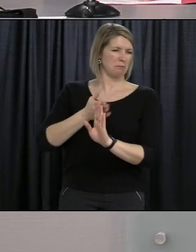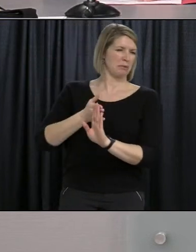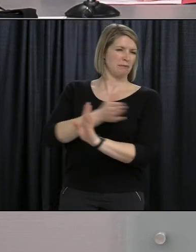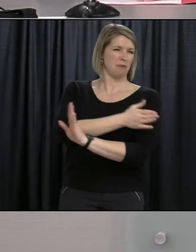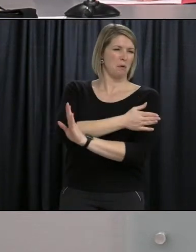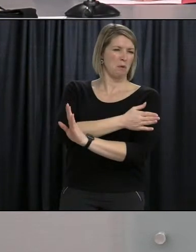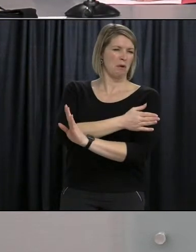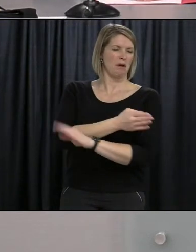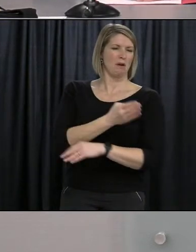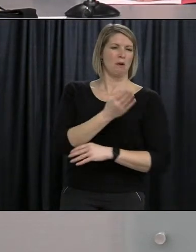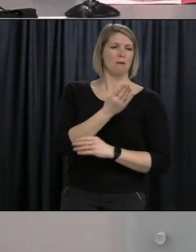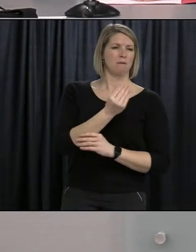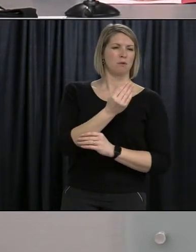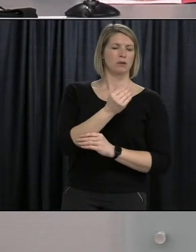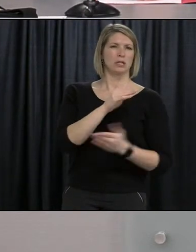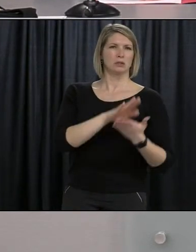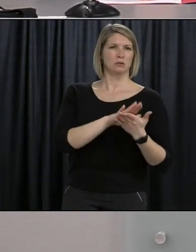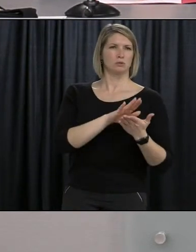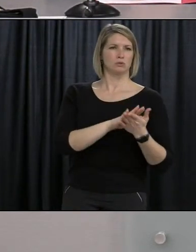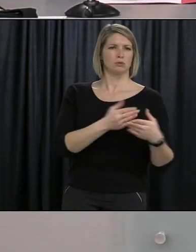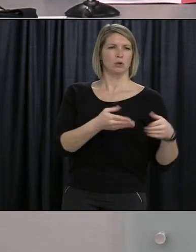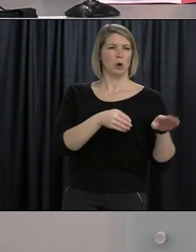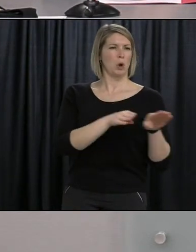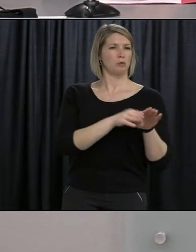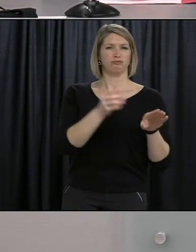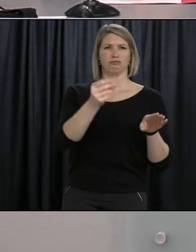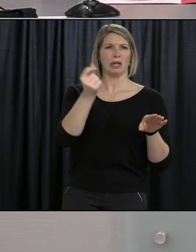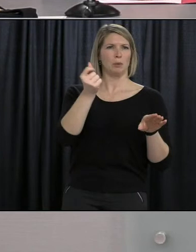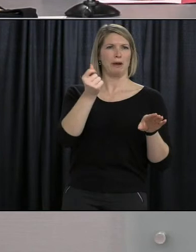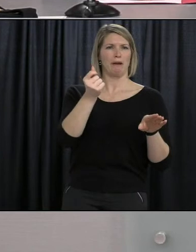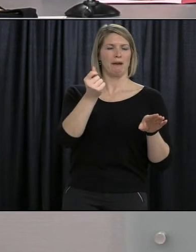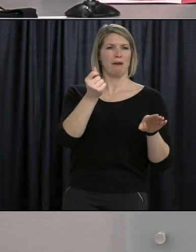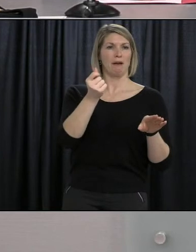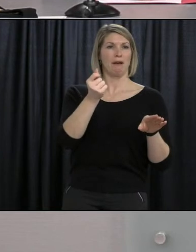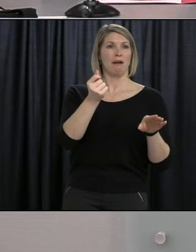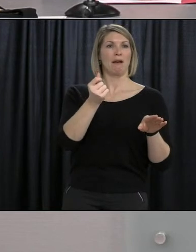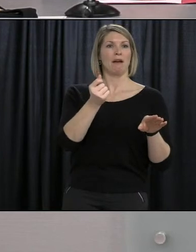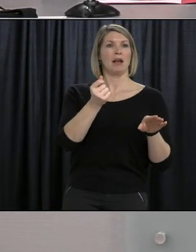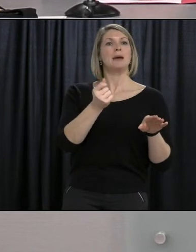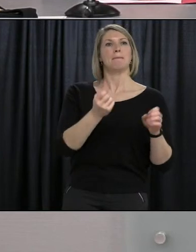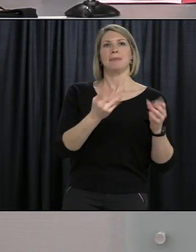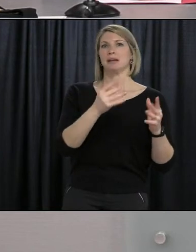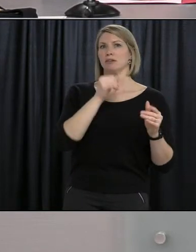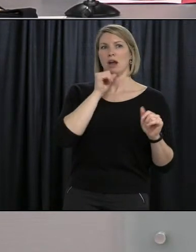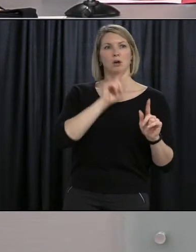on this briefing, will have been from outside of the Metro? Those students will have gone to school this week.